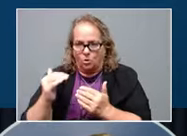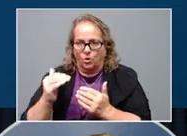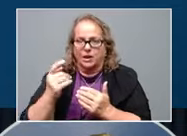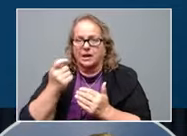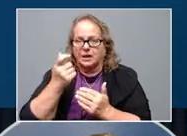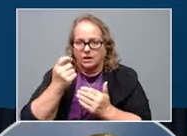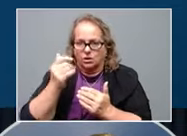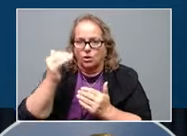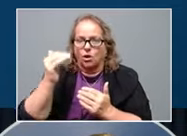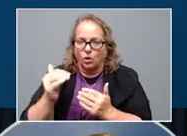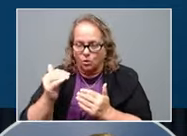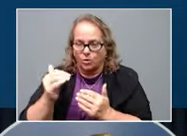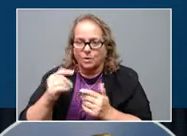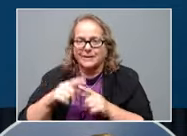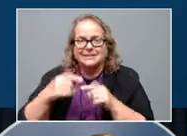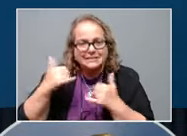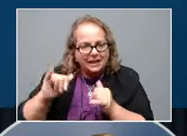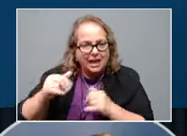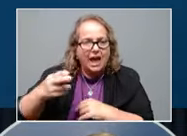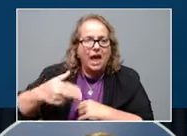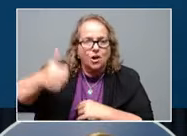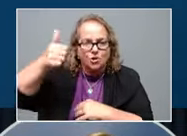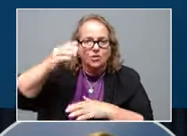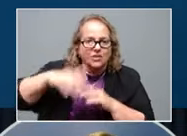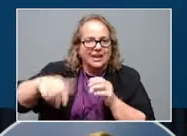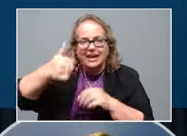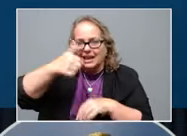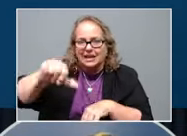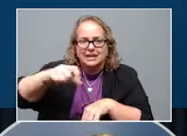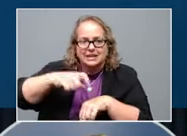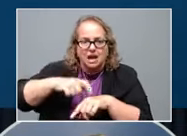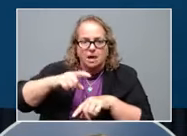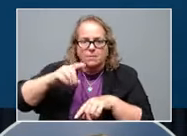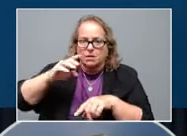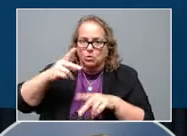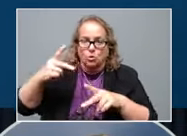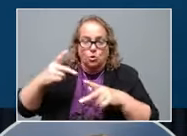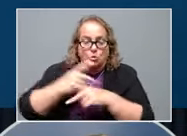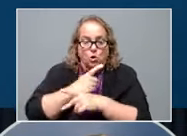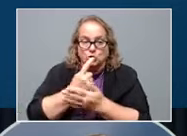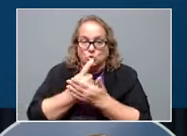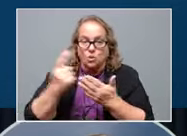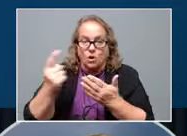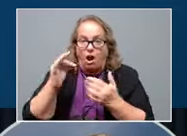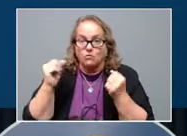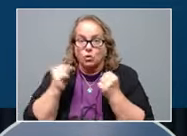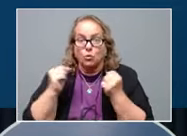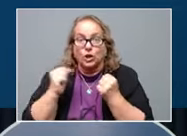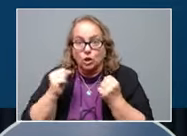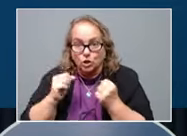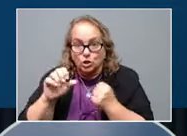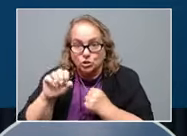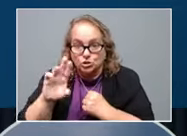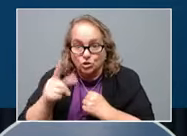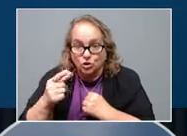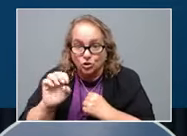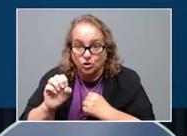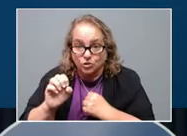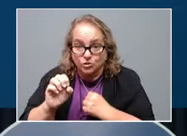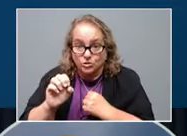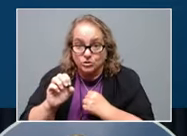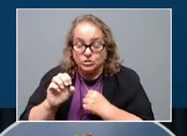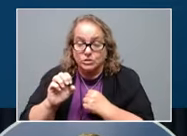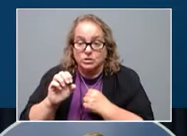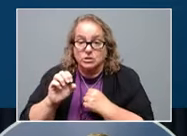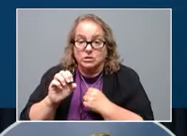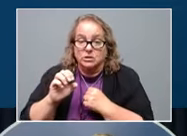Again, still higher than any time, but the worst week in the winter surge in the pandemic. Could be a